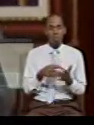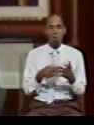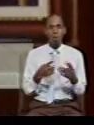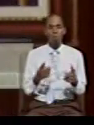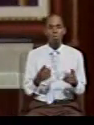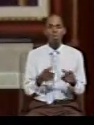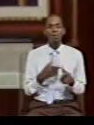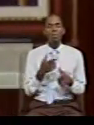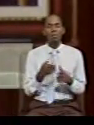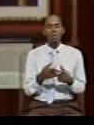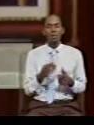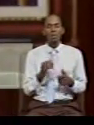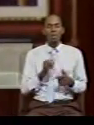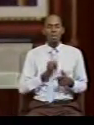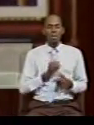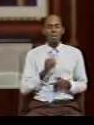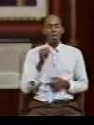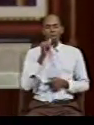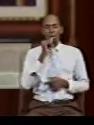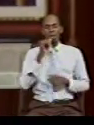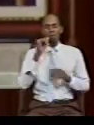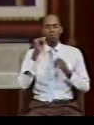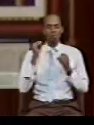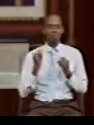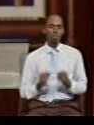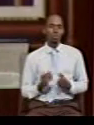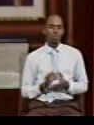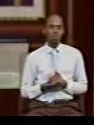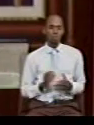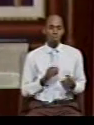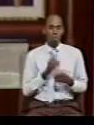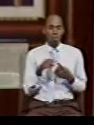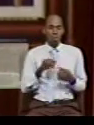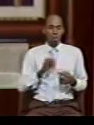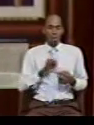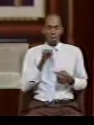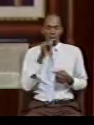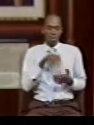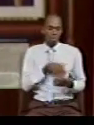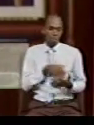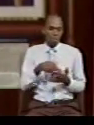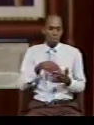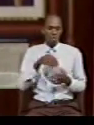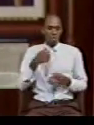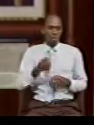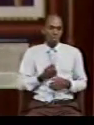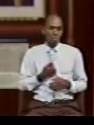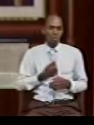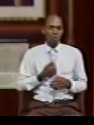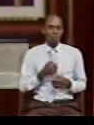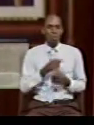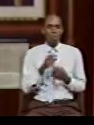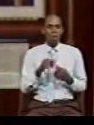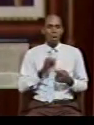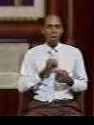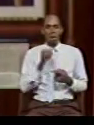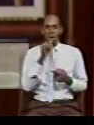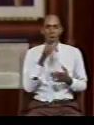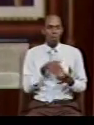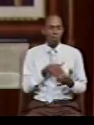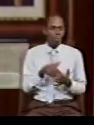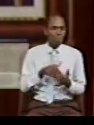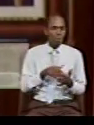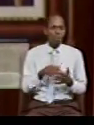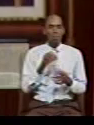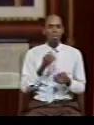am I strong. When I'm weak in myself, when I'm weak in my